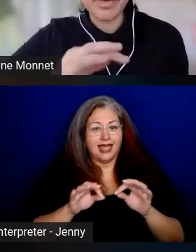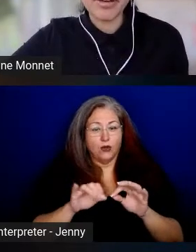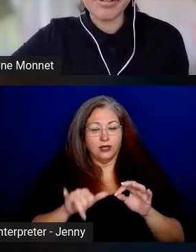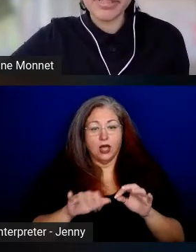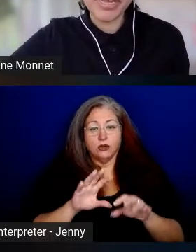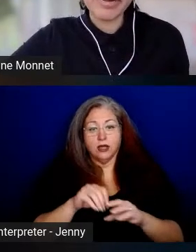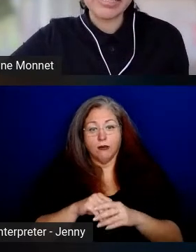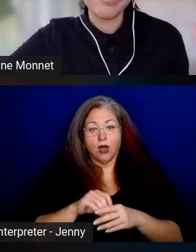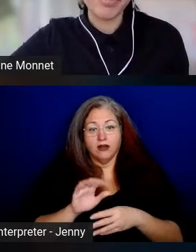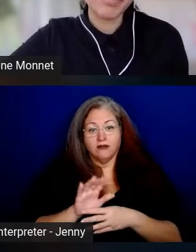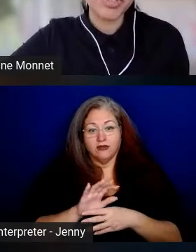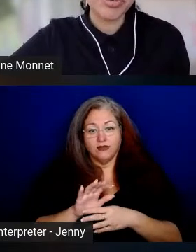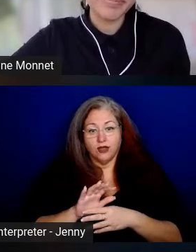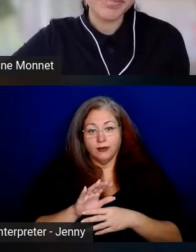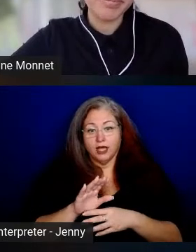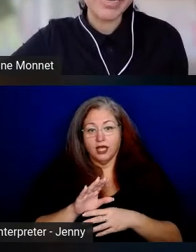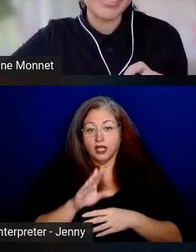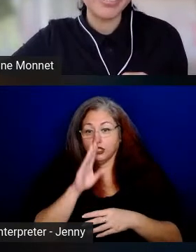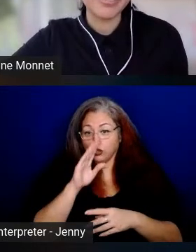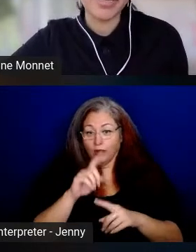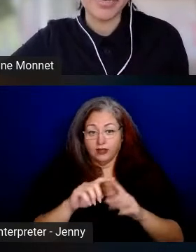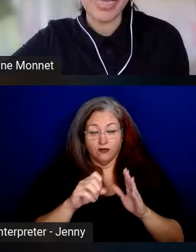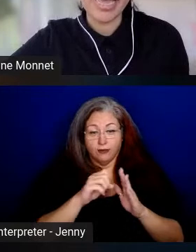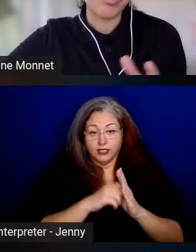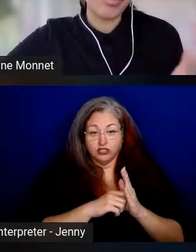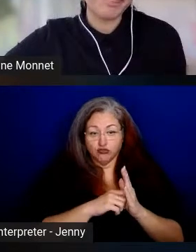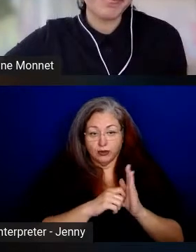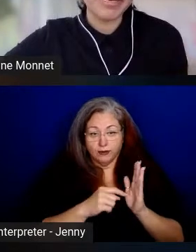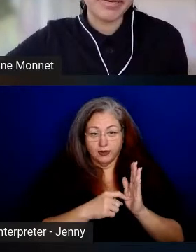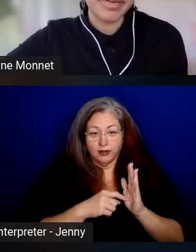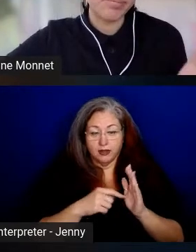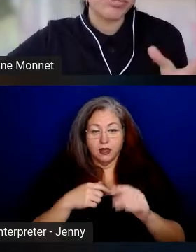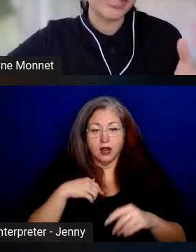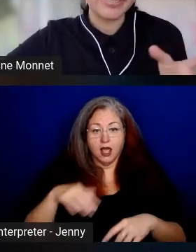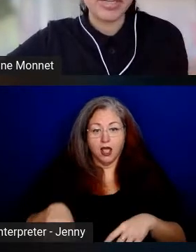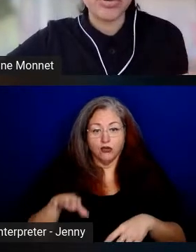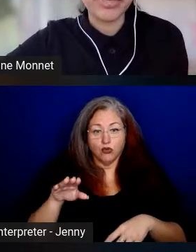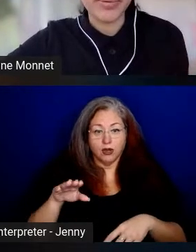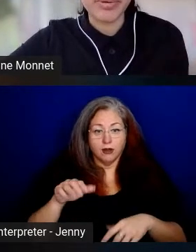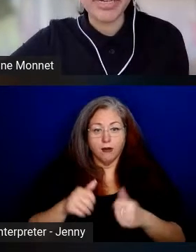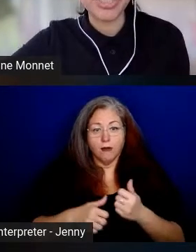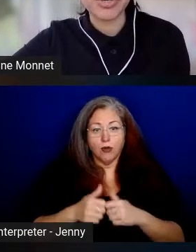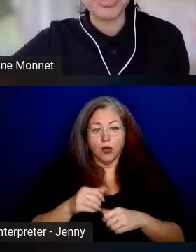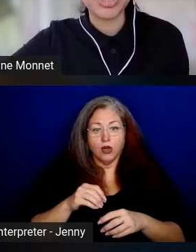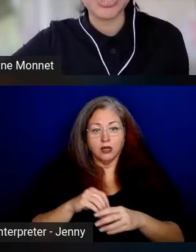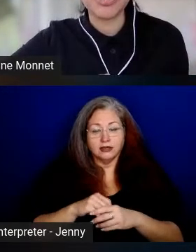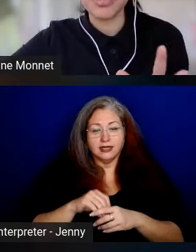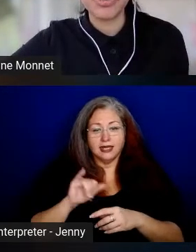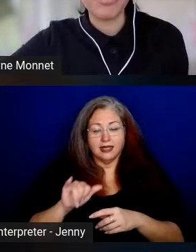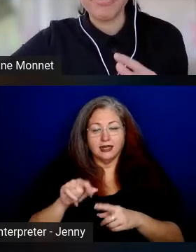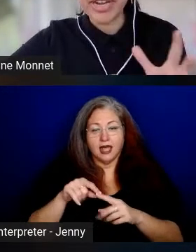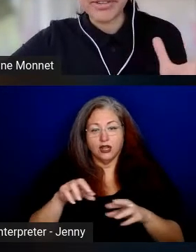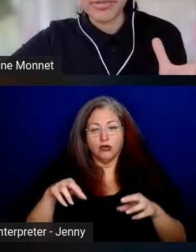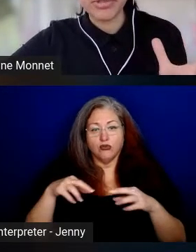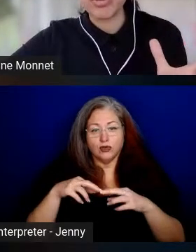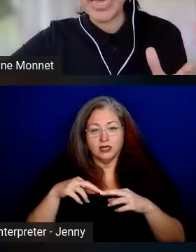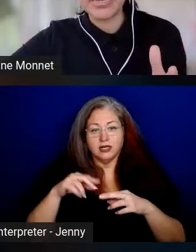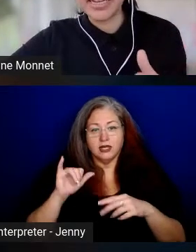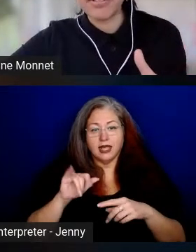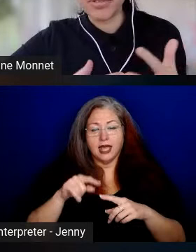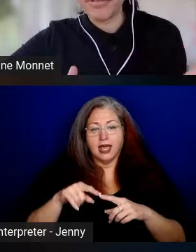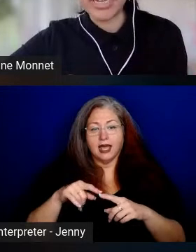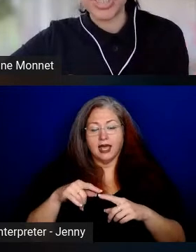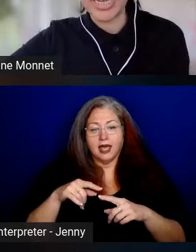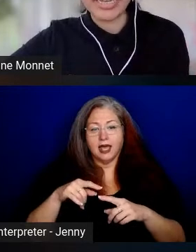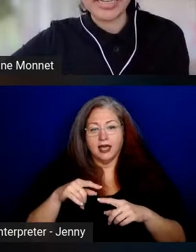film directly from the script writing. I grew up mostly in the Outaouais region, which is, you know, the